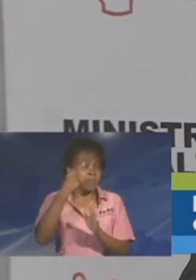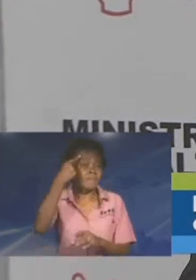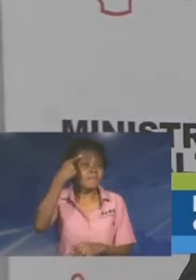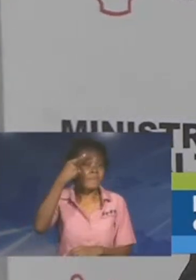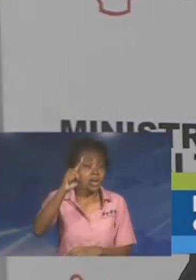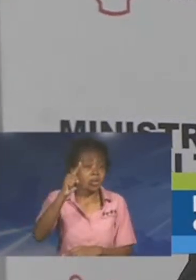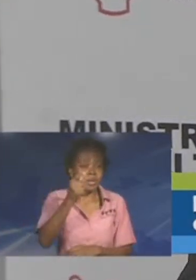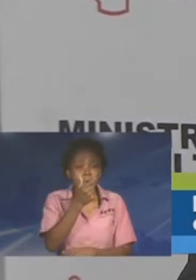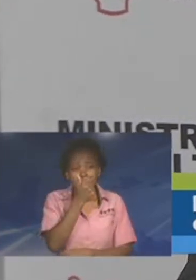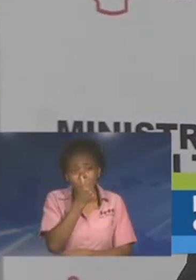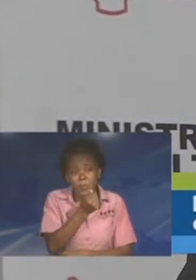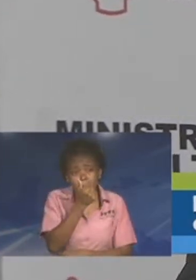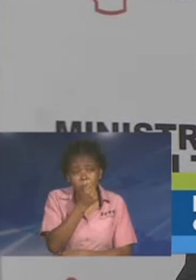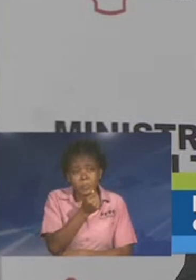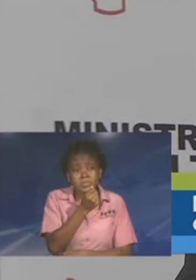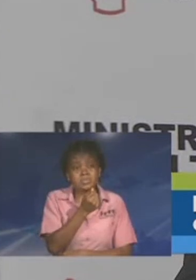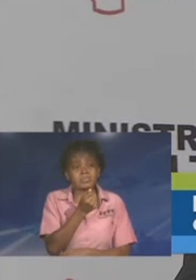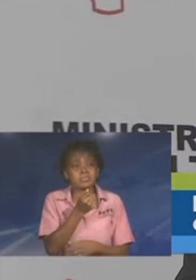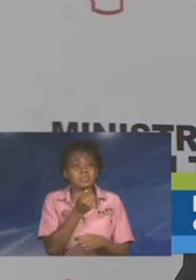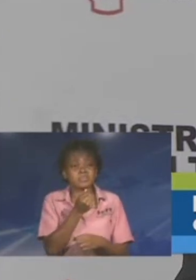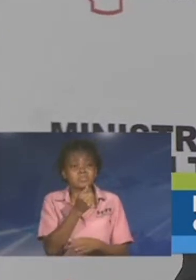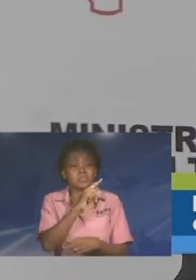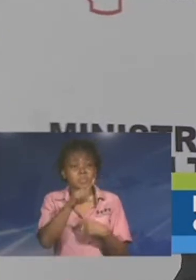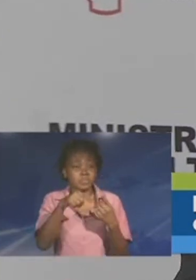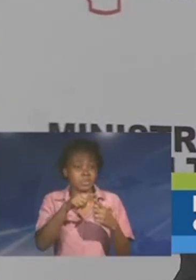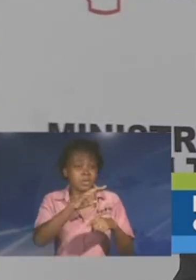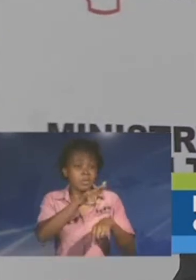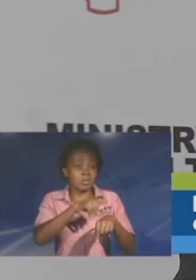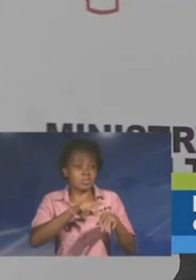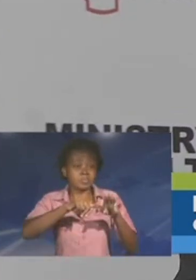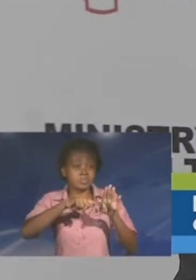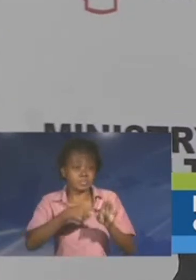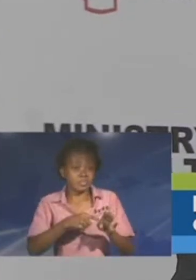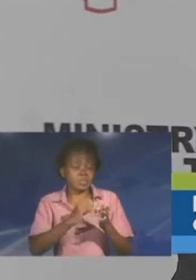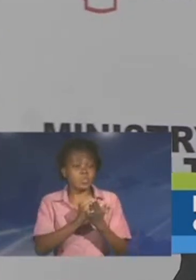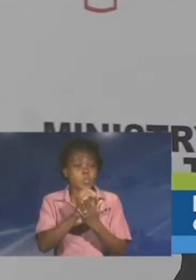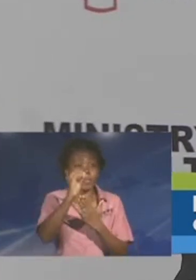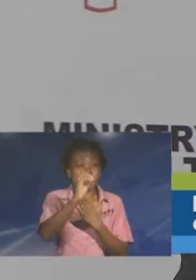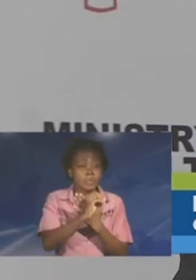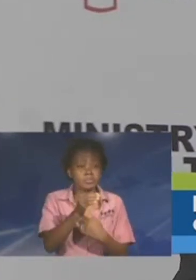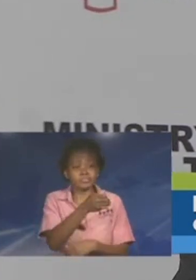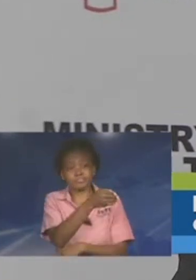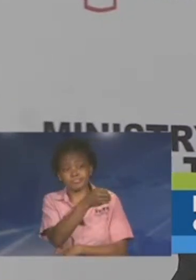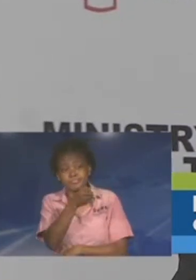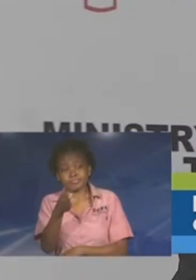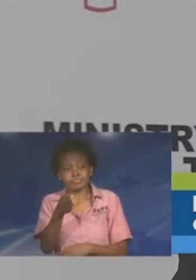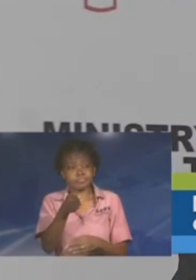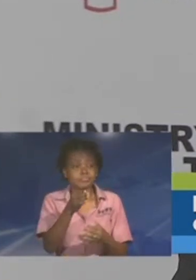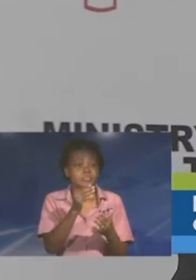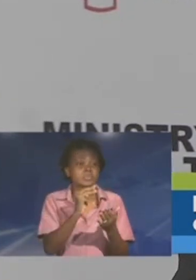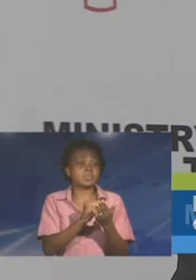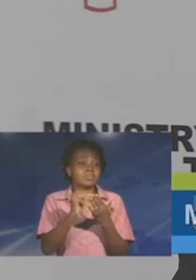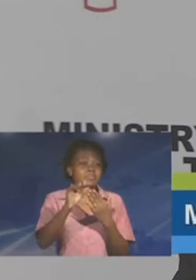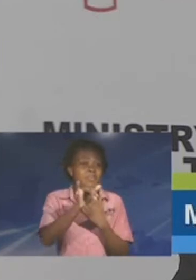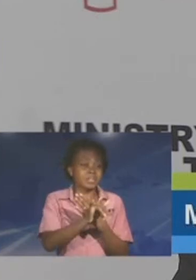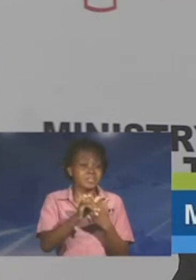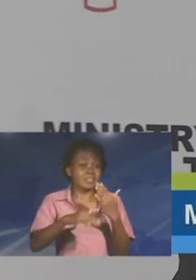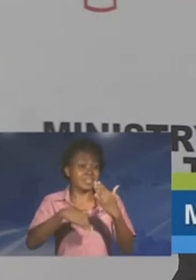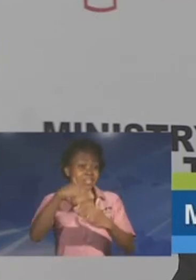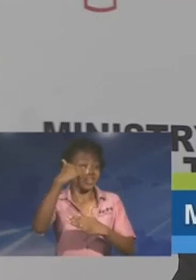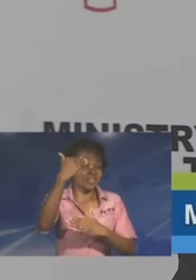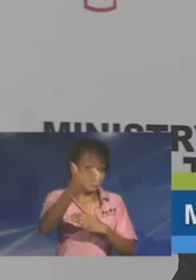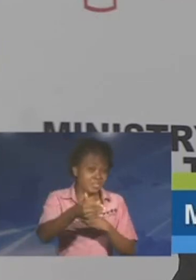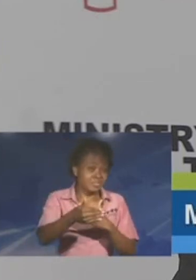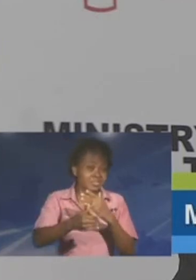restarts in October and goes to around May of each year. Our influenza vaccines for the coming season, as you know, there are usually mutations even